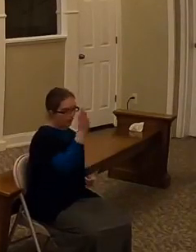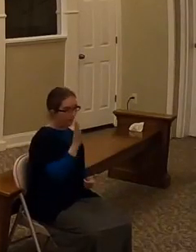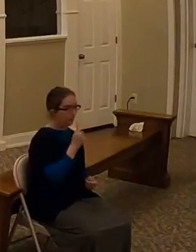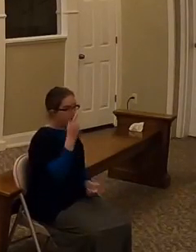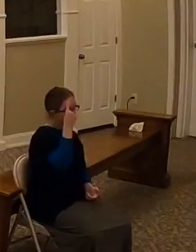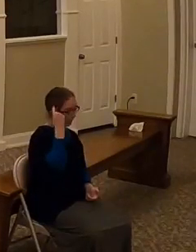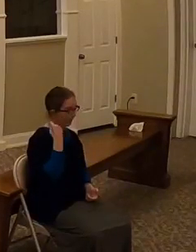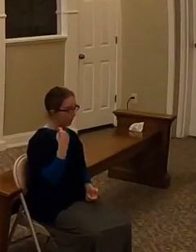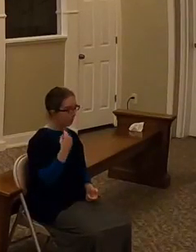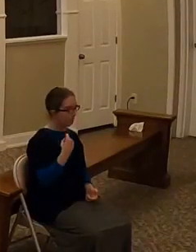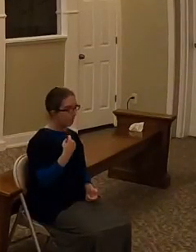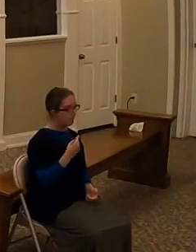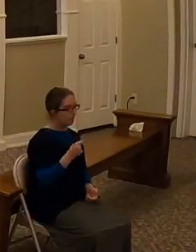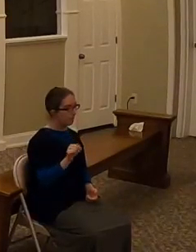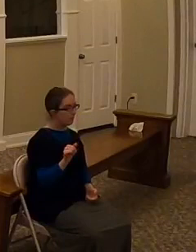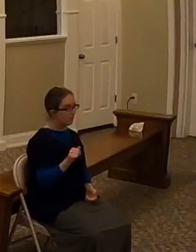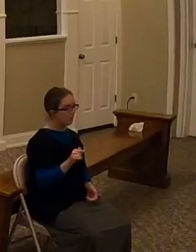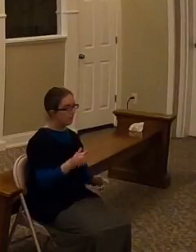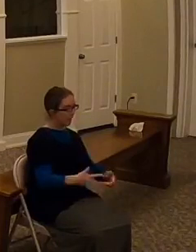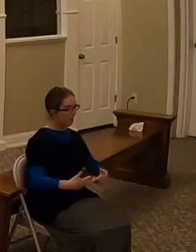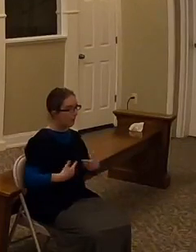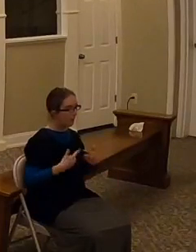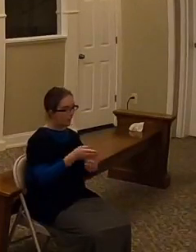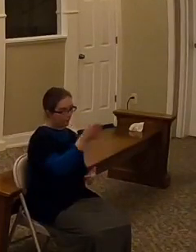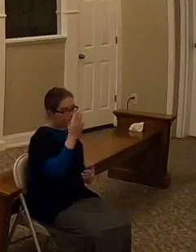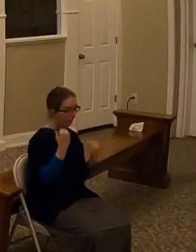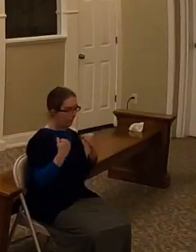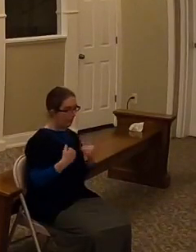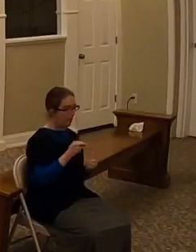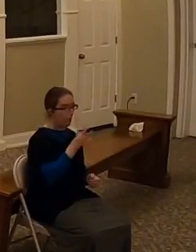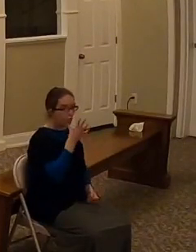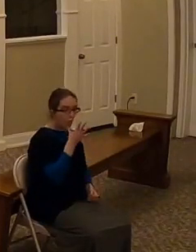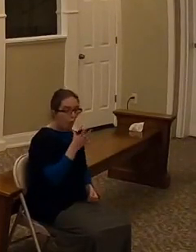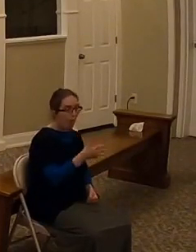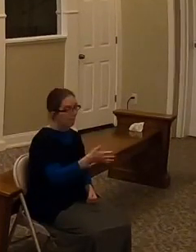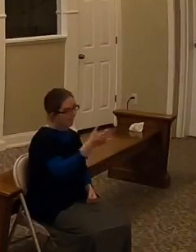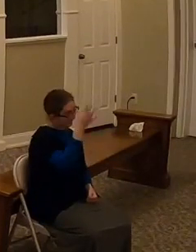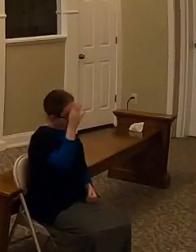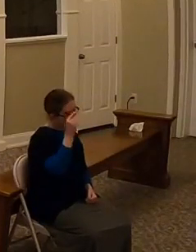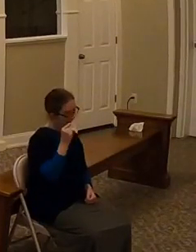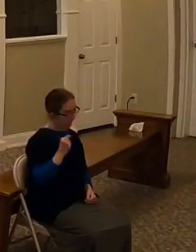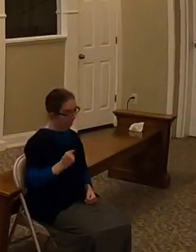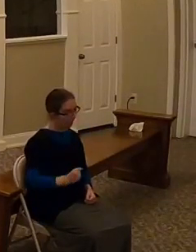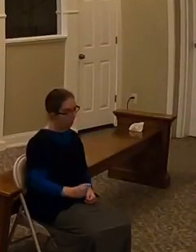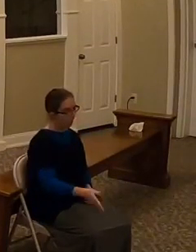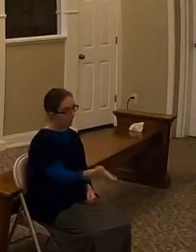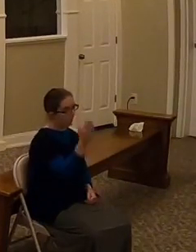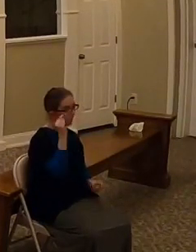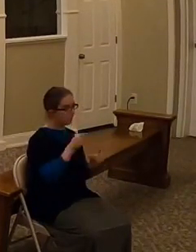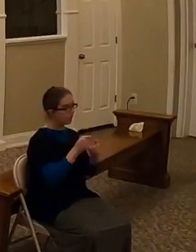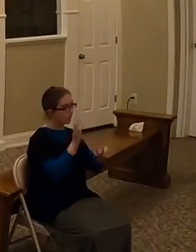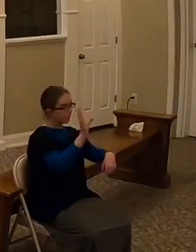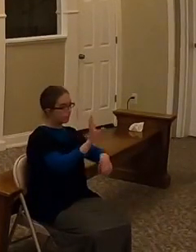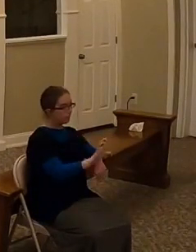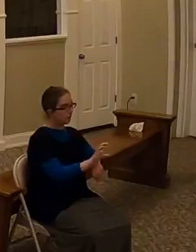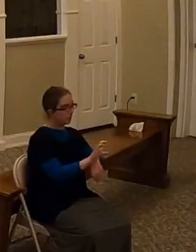they loved God. They were living for God because they had obligation, because mom and dad went to church.